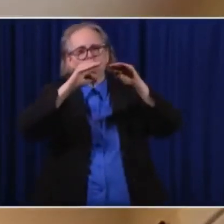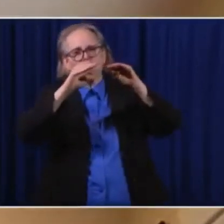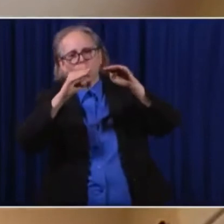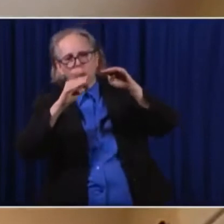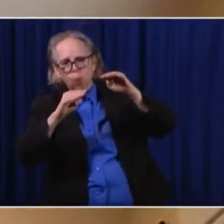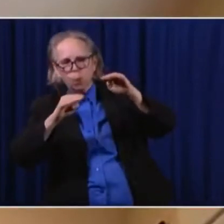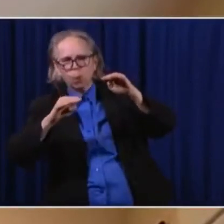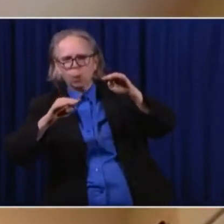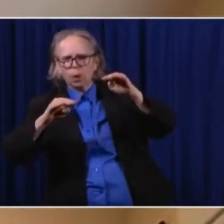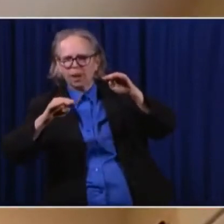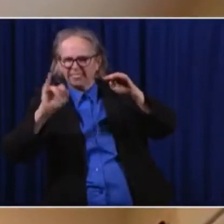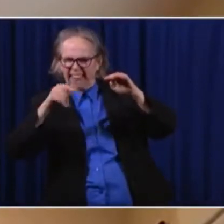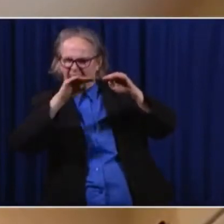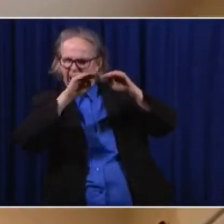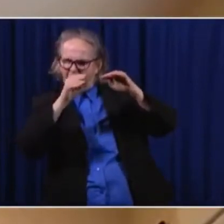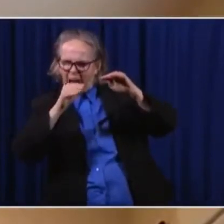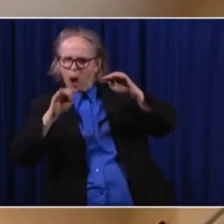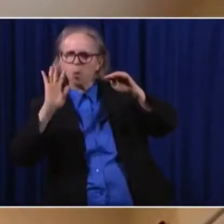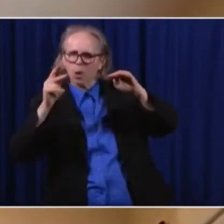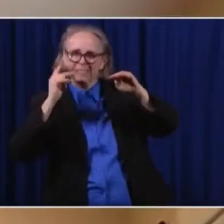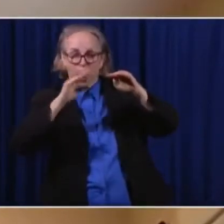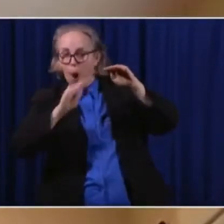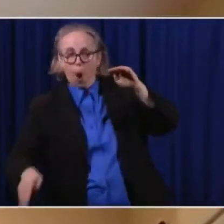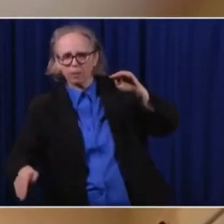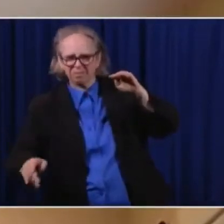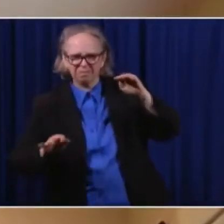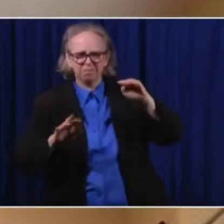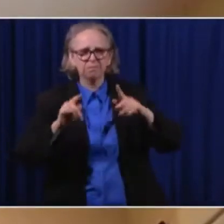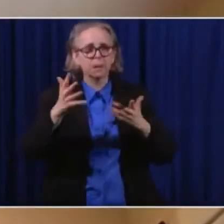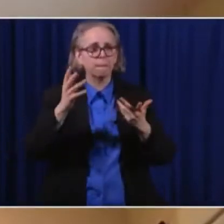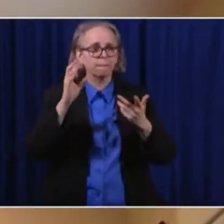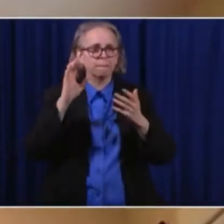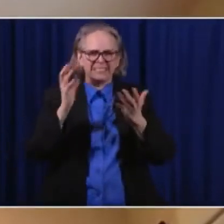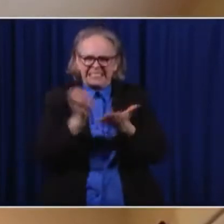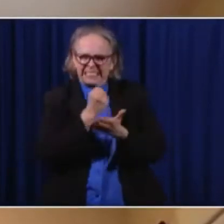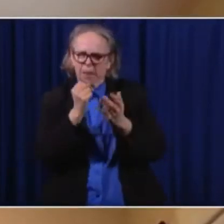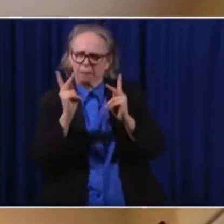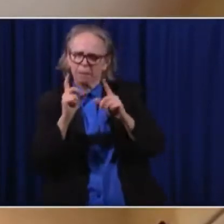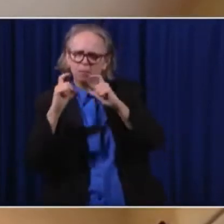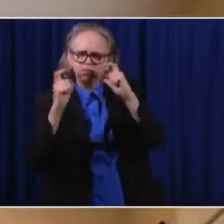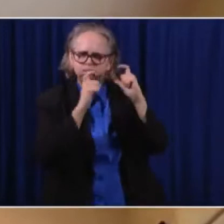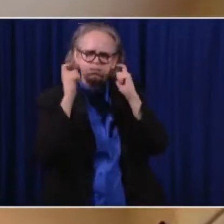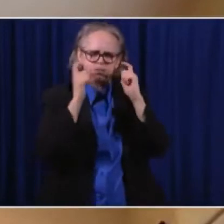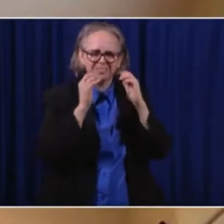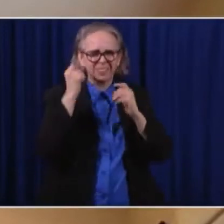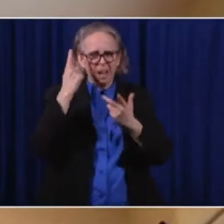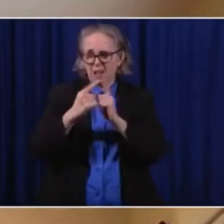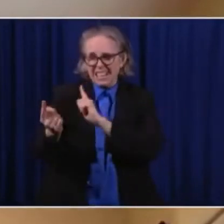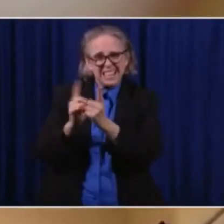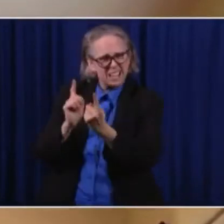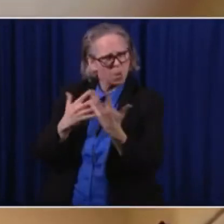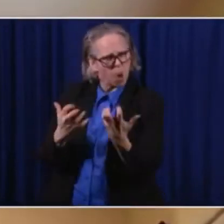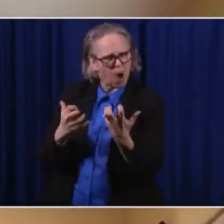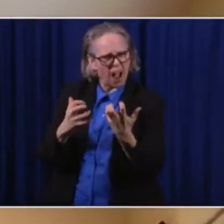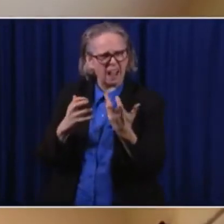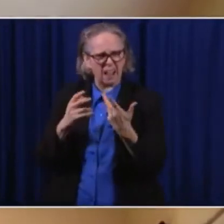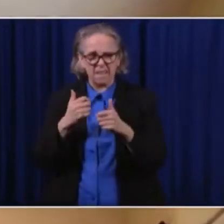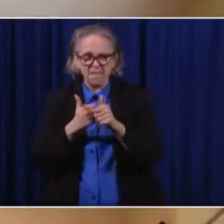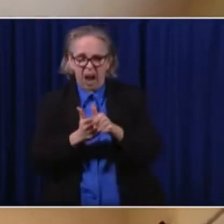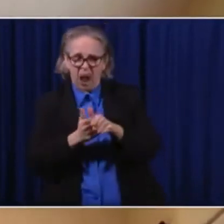the last week or so, the masking, the asking people to stay apart, and now this curfew in about